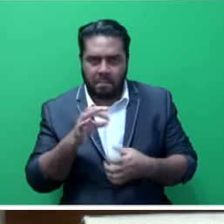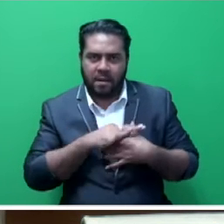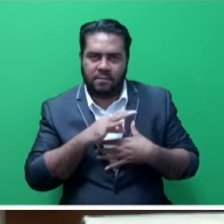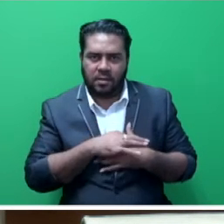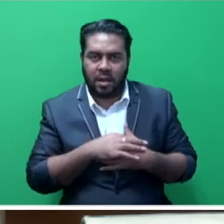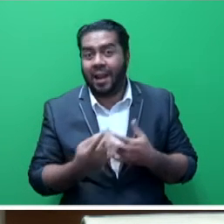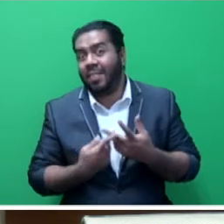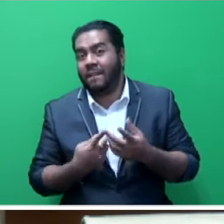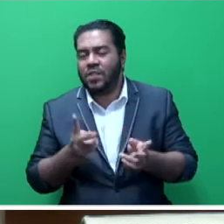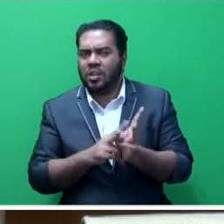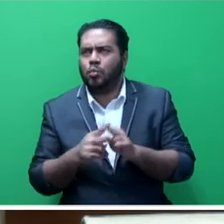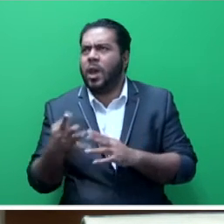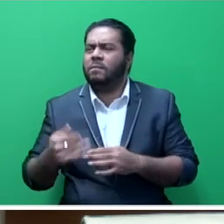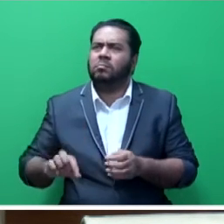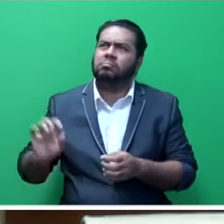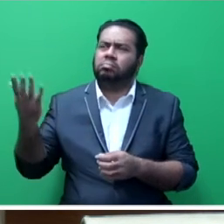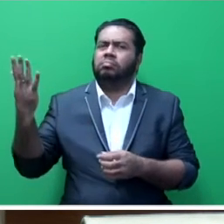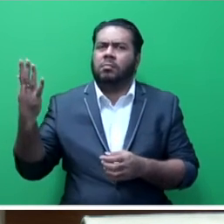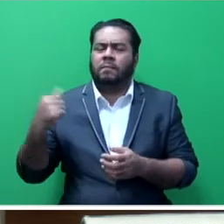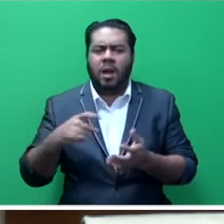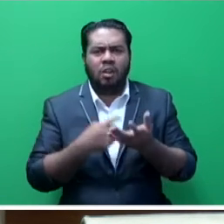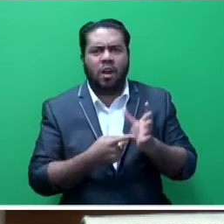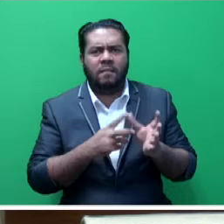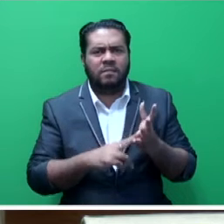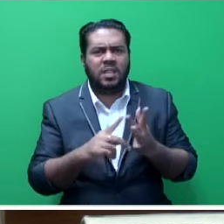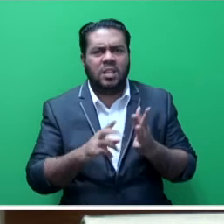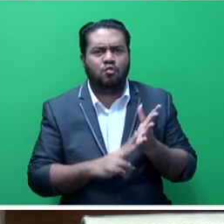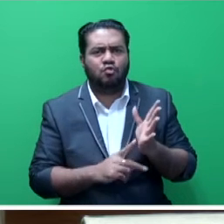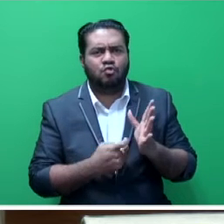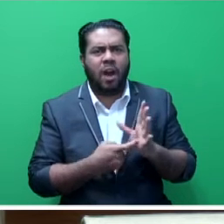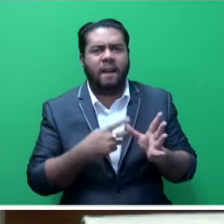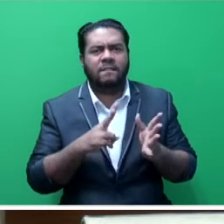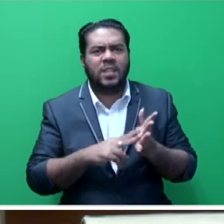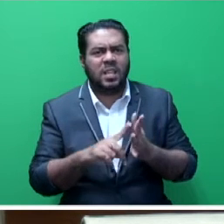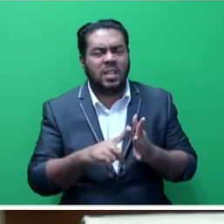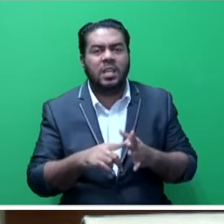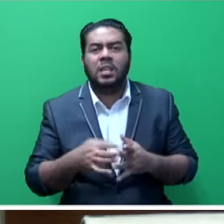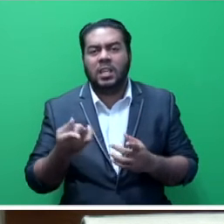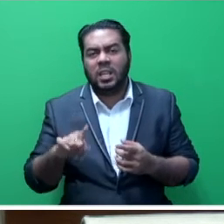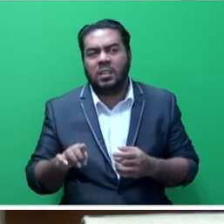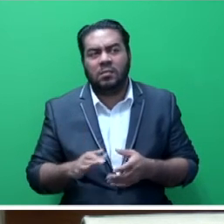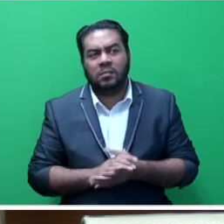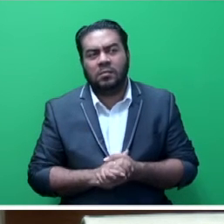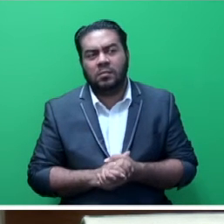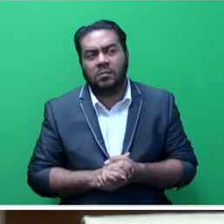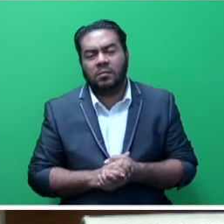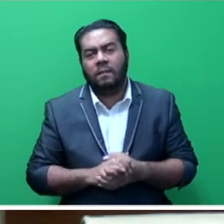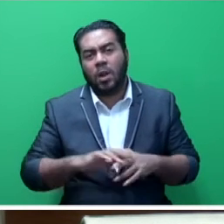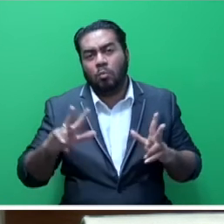160 meters. About 300 people will benefit, completed 100%. Navindamu village, just in the next village to